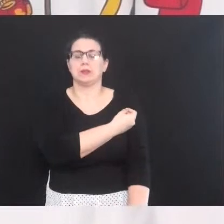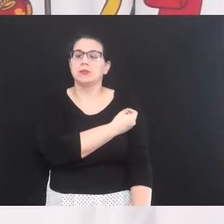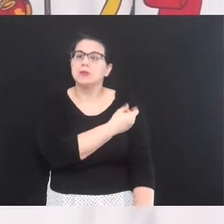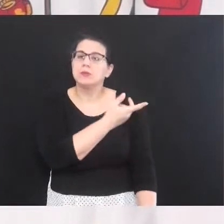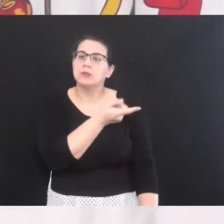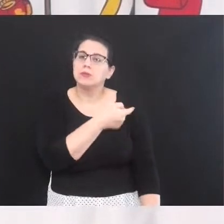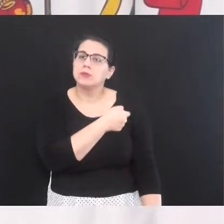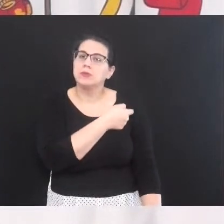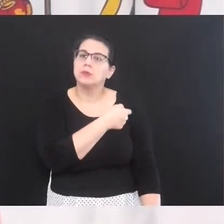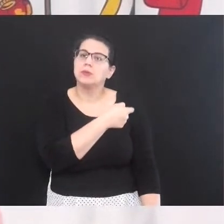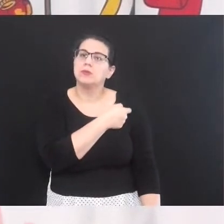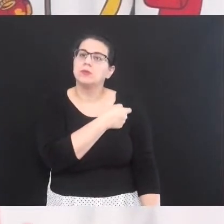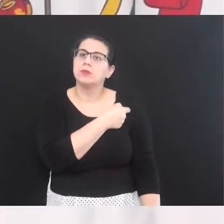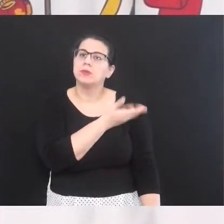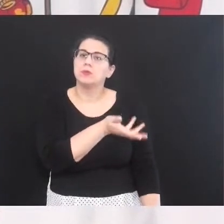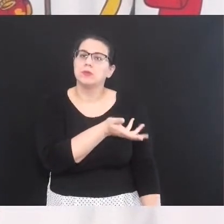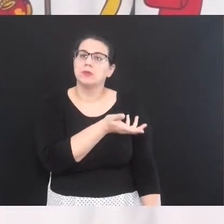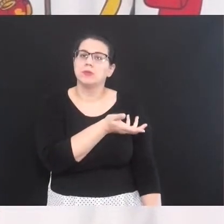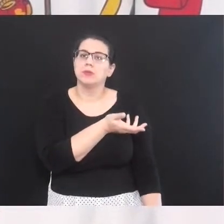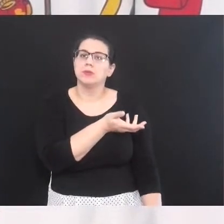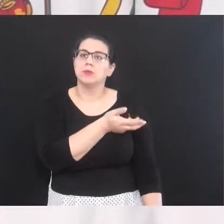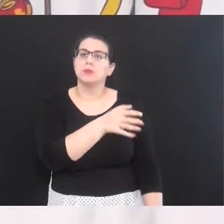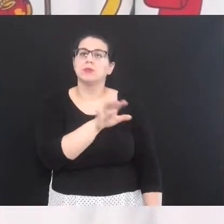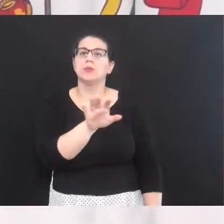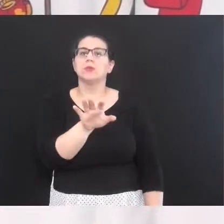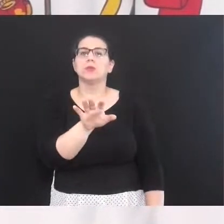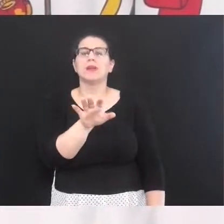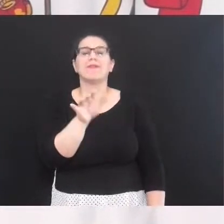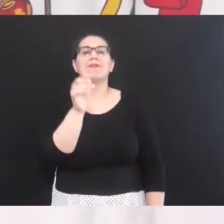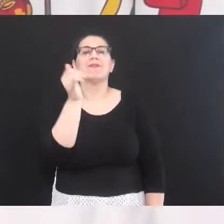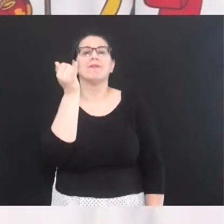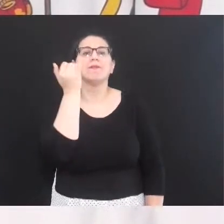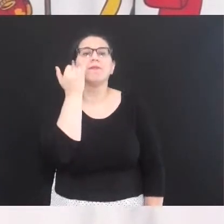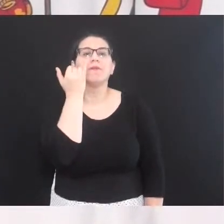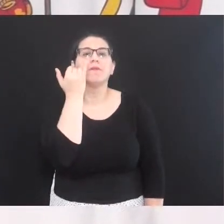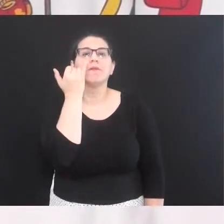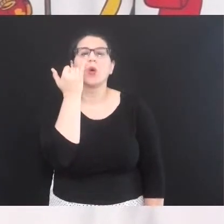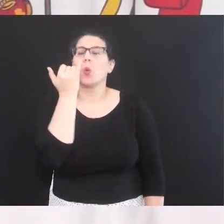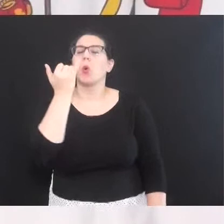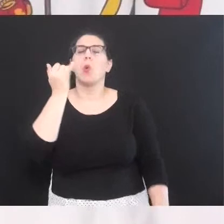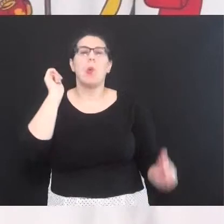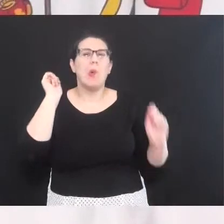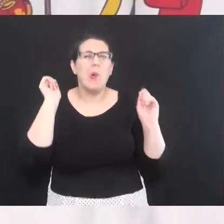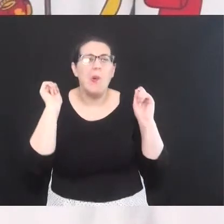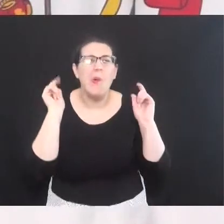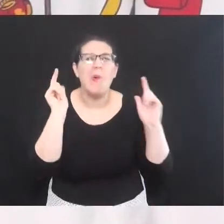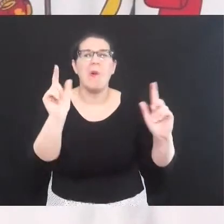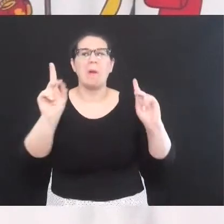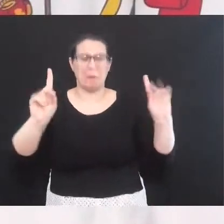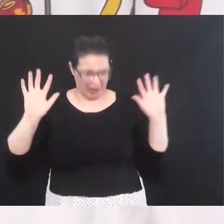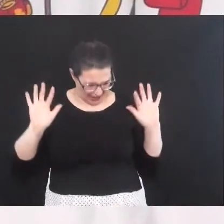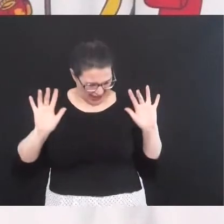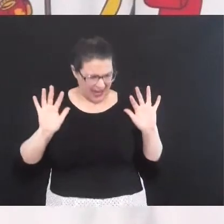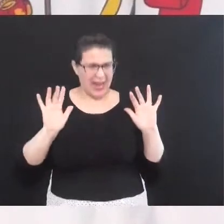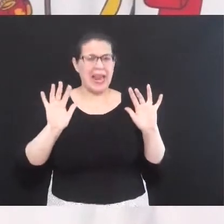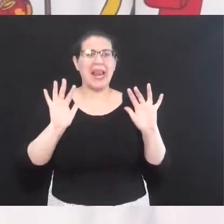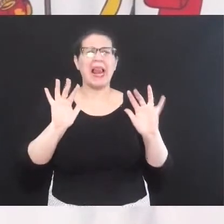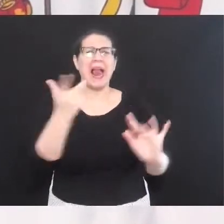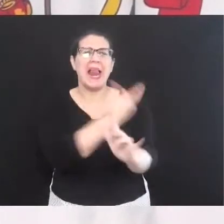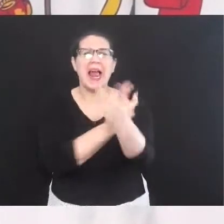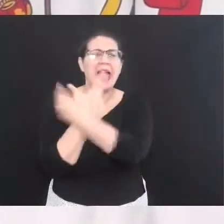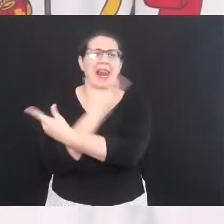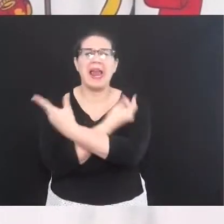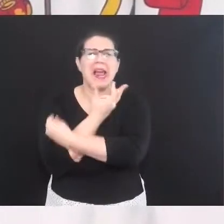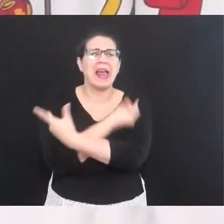question, if we go really, really running to the fire and we truly, truly